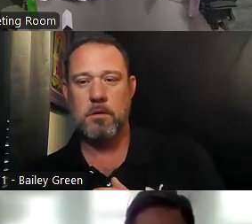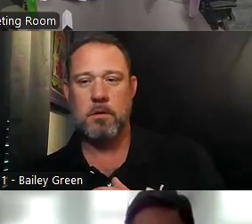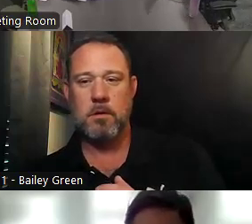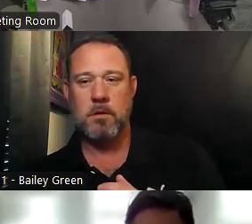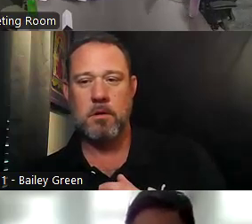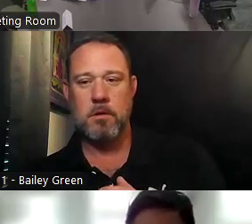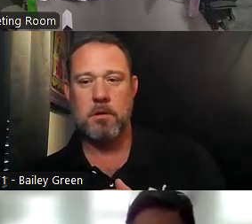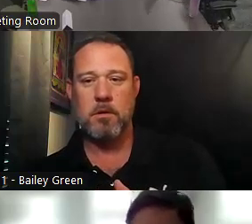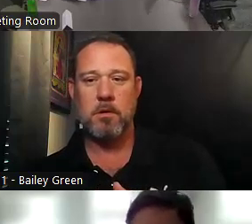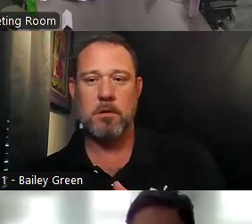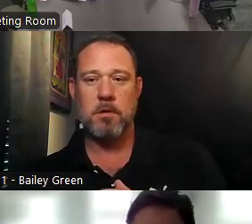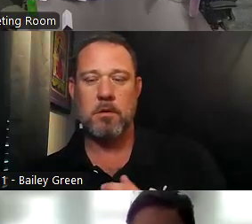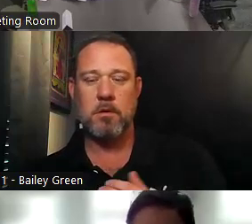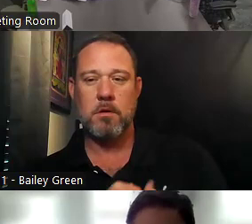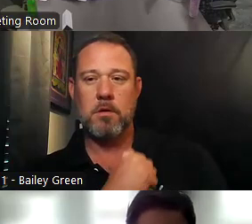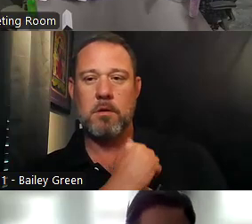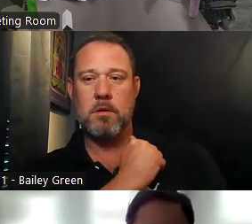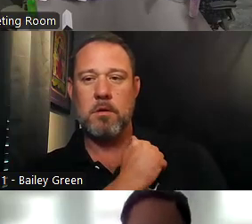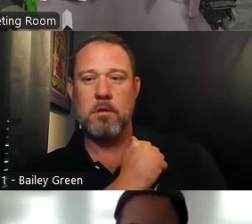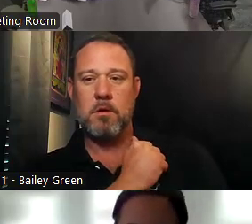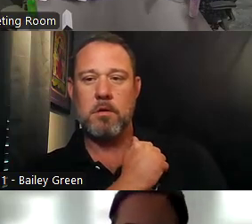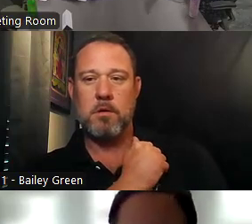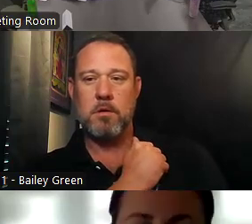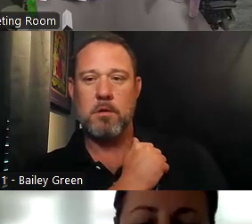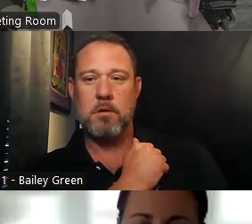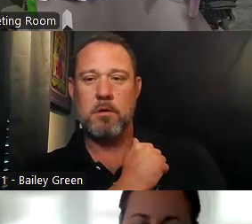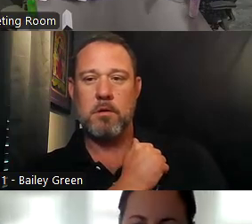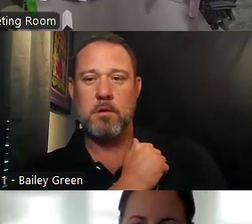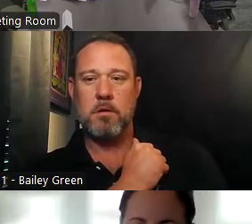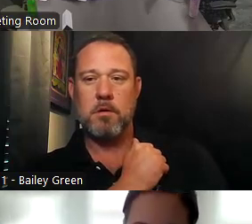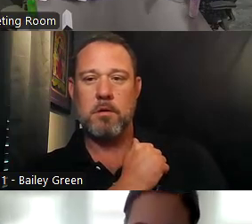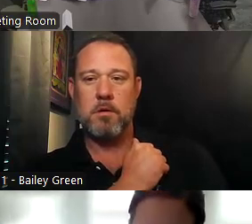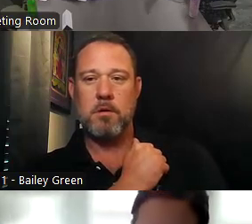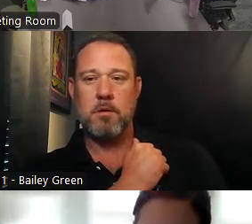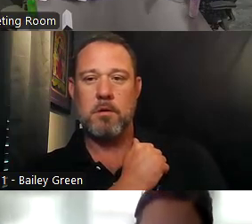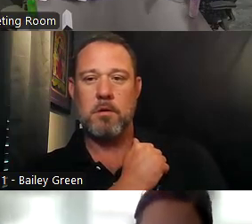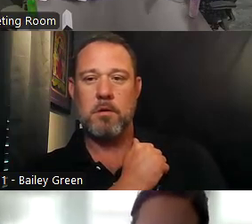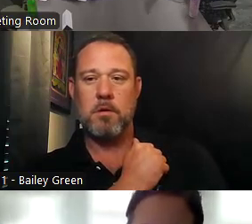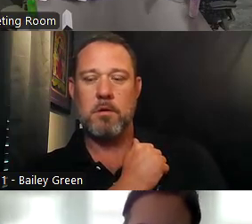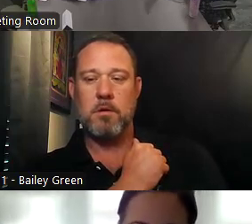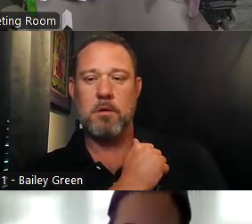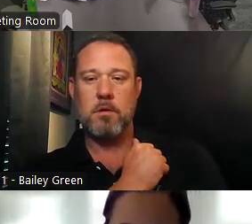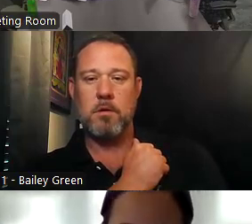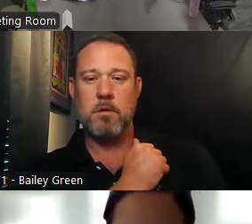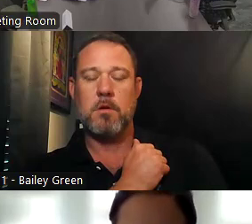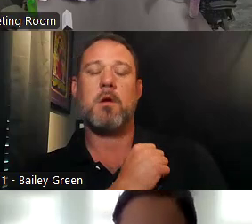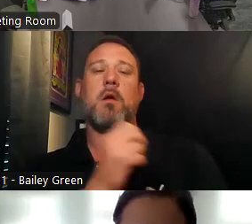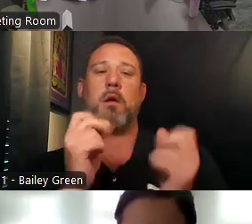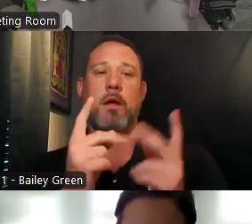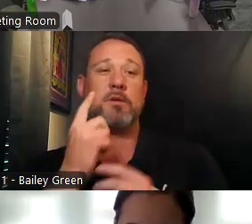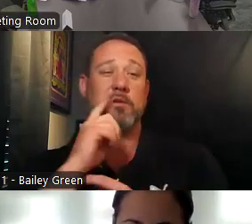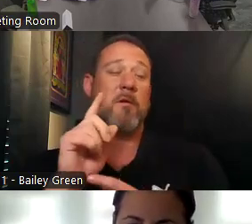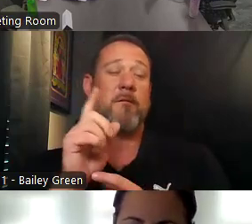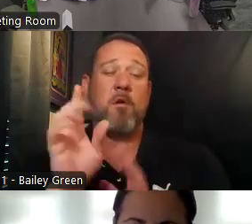one moment. Let's see if okay. All right. So just for a way